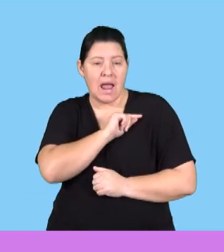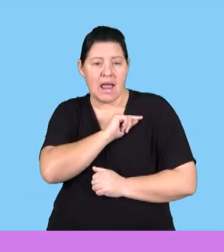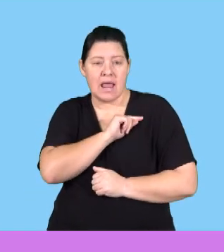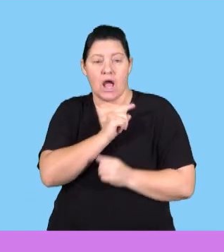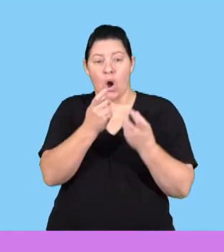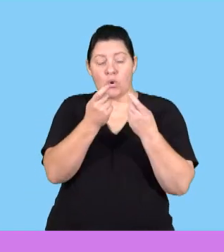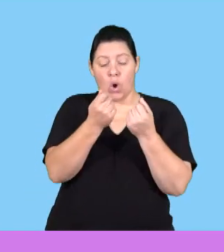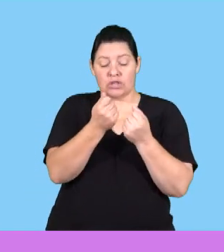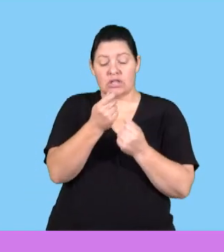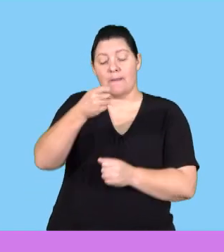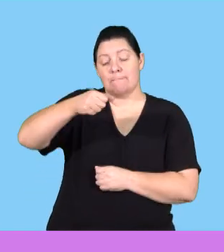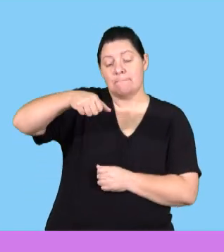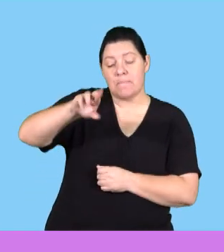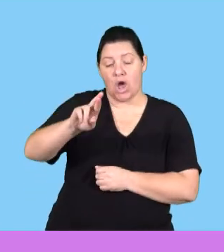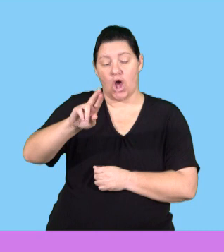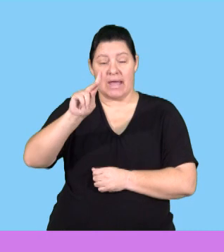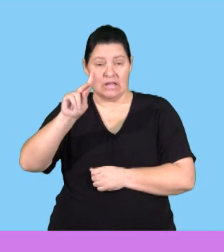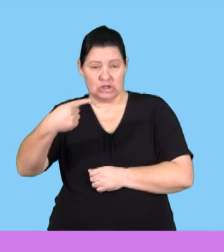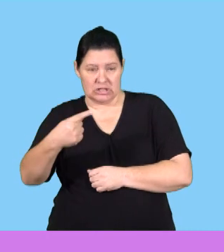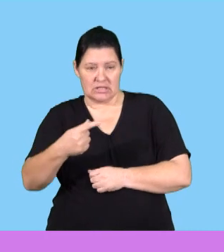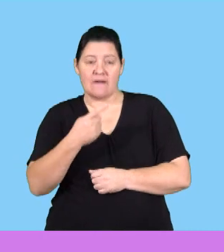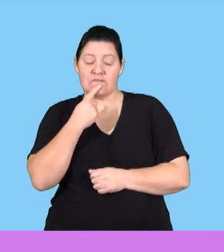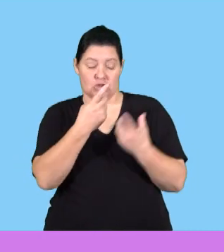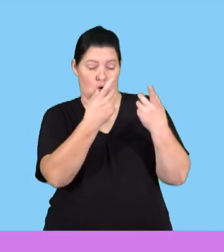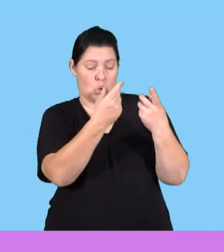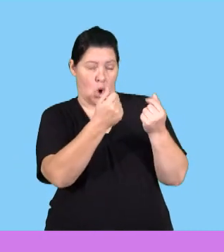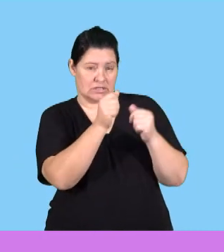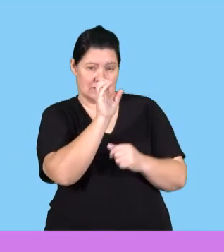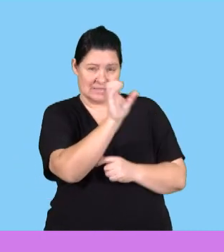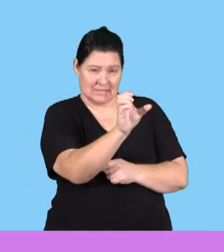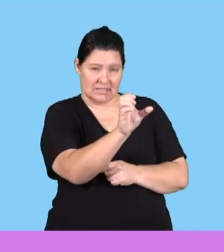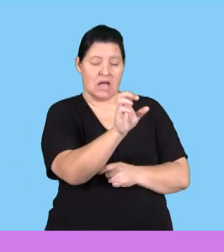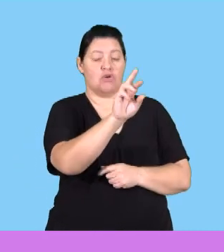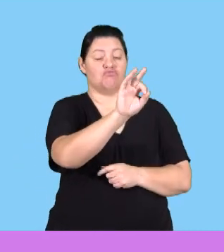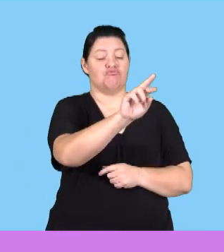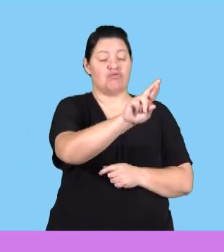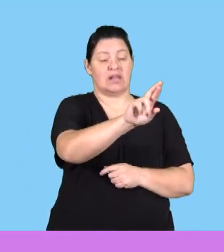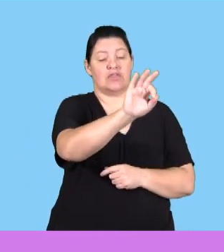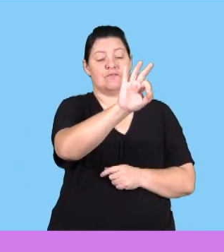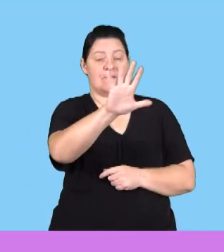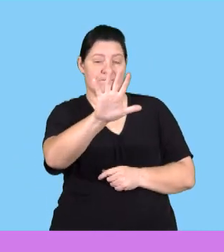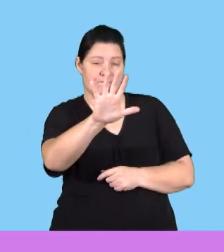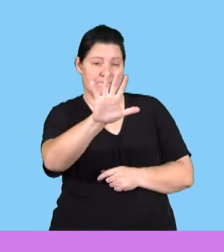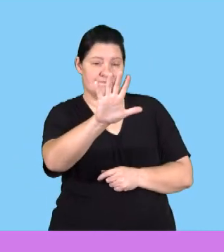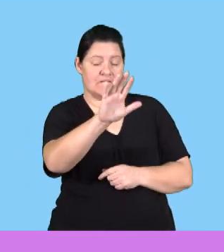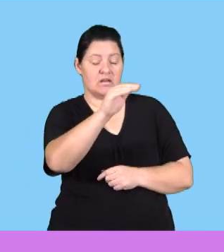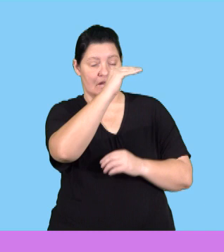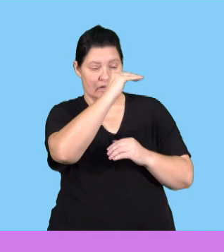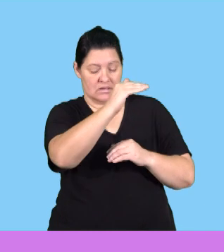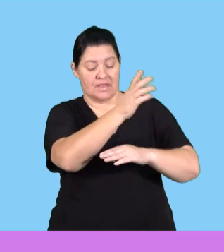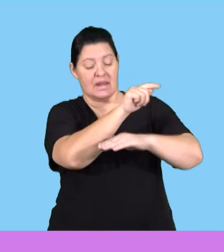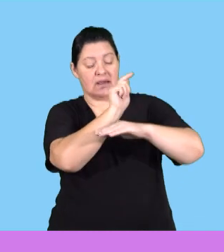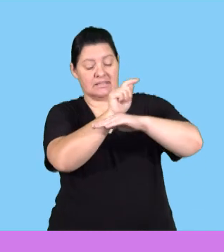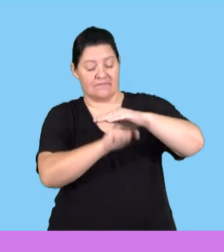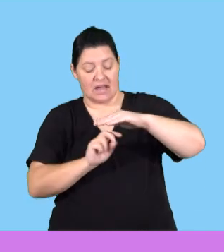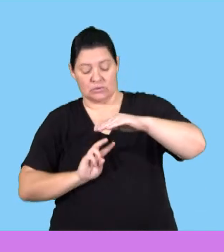it's cost per kilogram, we will first take the cost, which is 35 rand, and then we divide